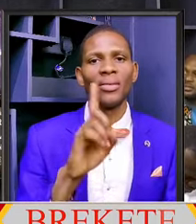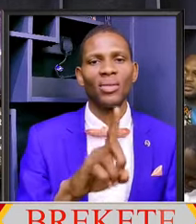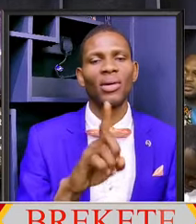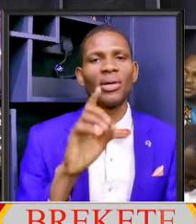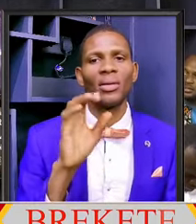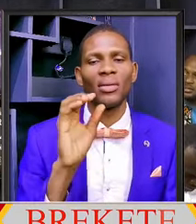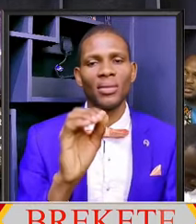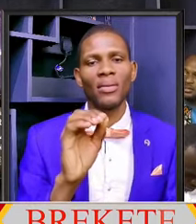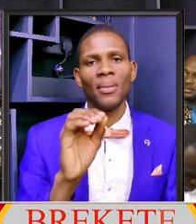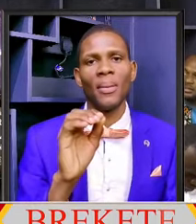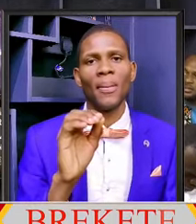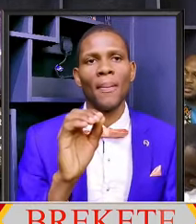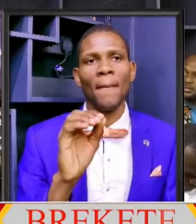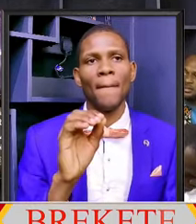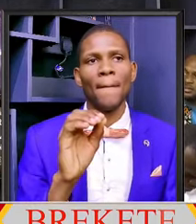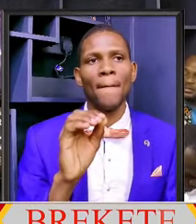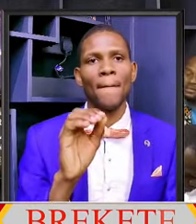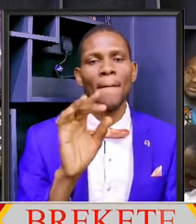3510